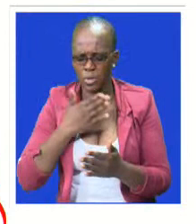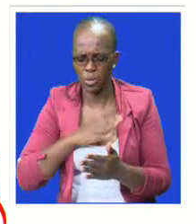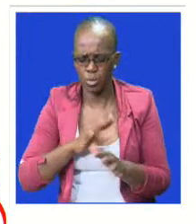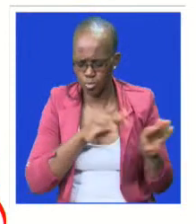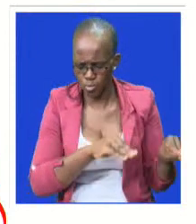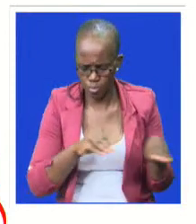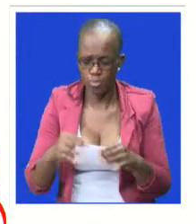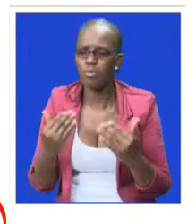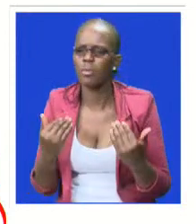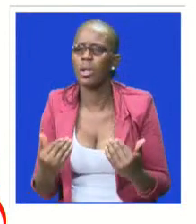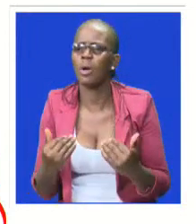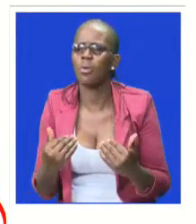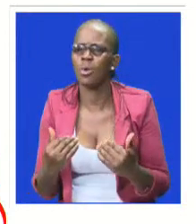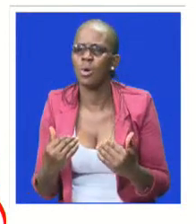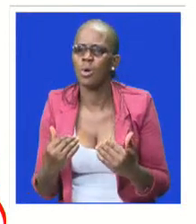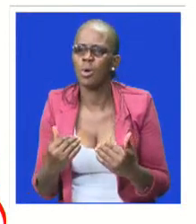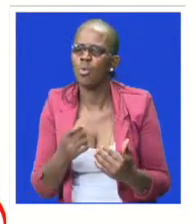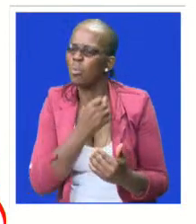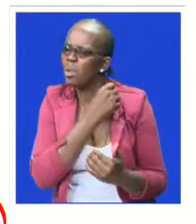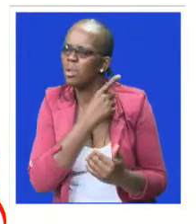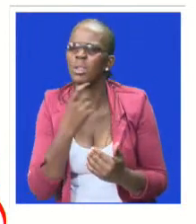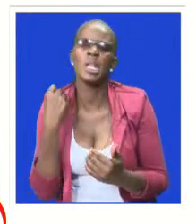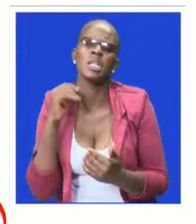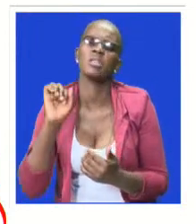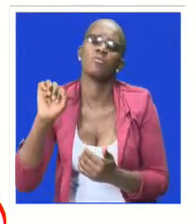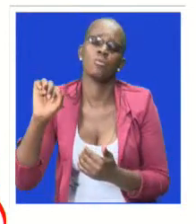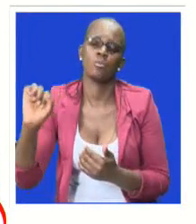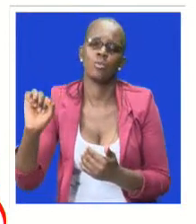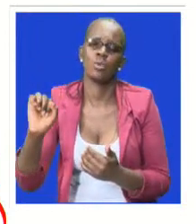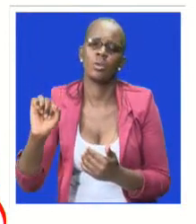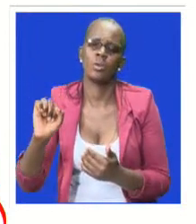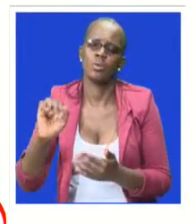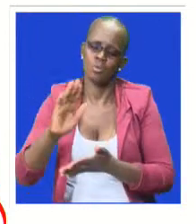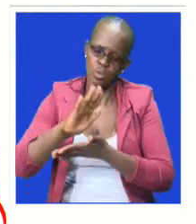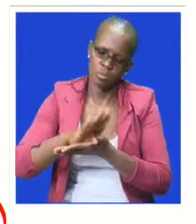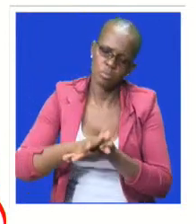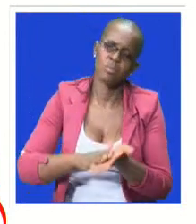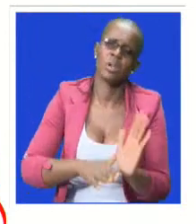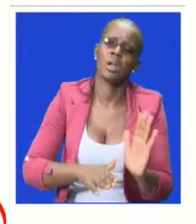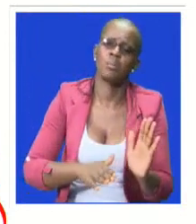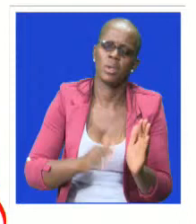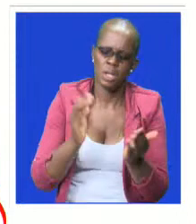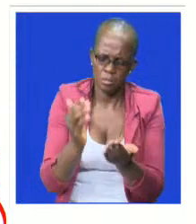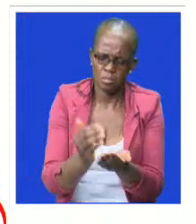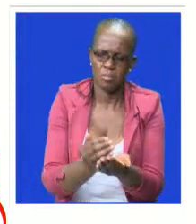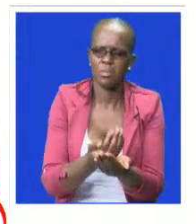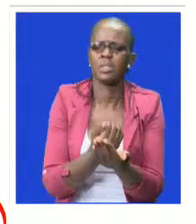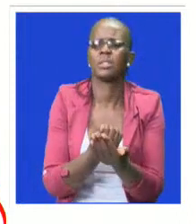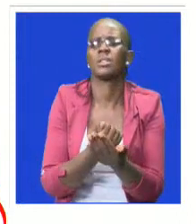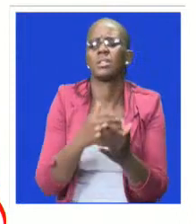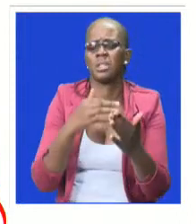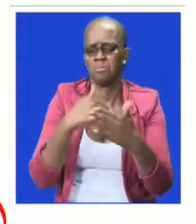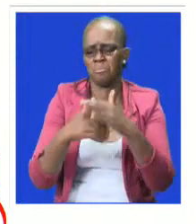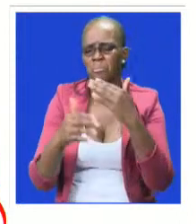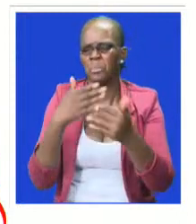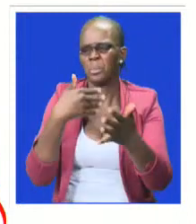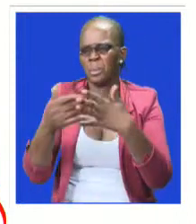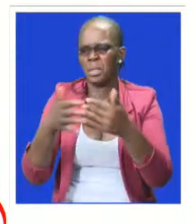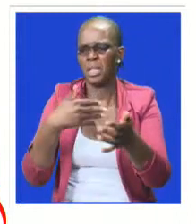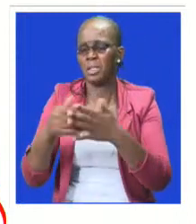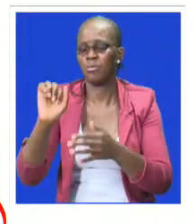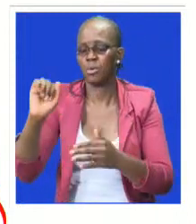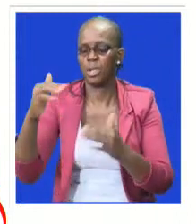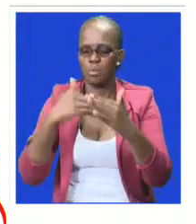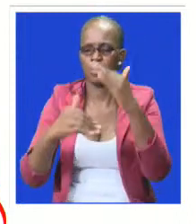to erect that structure and go and put it somewhere where they have discovered that now